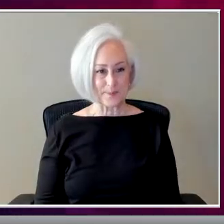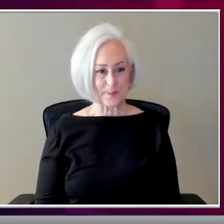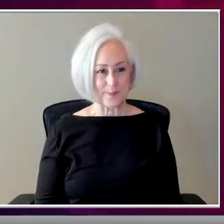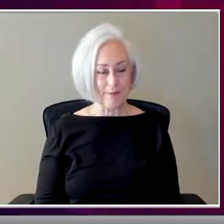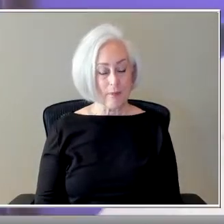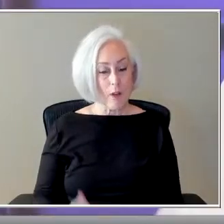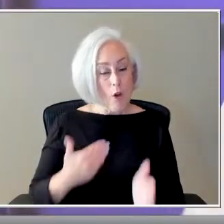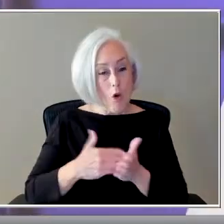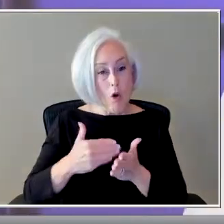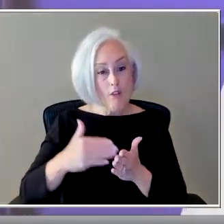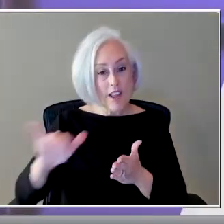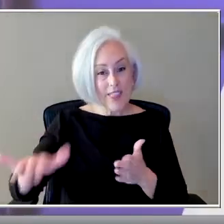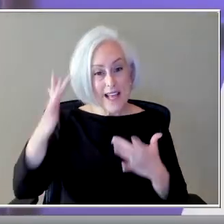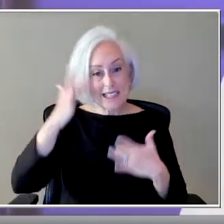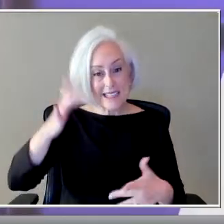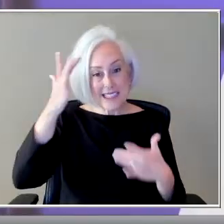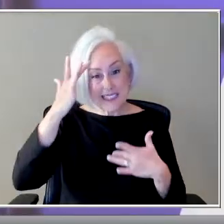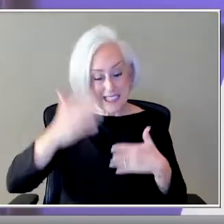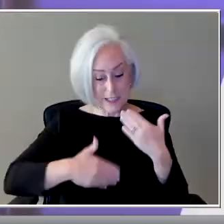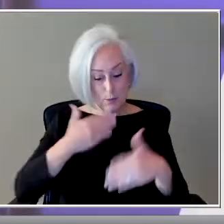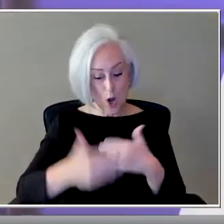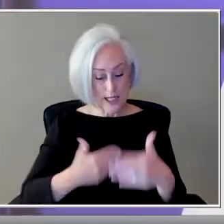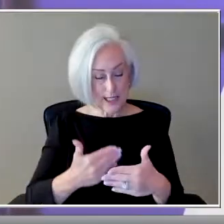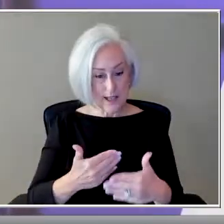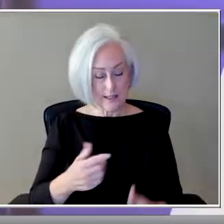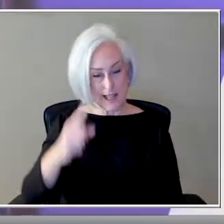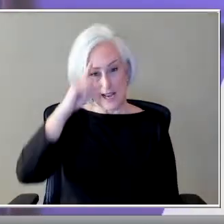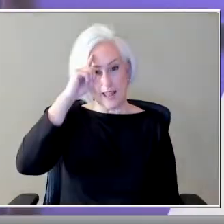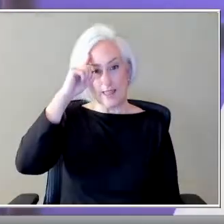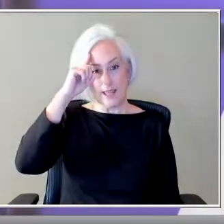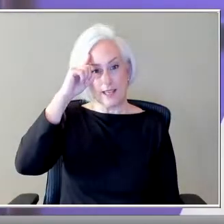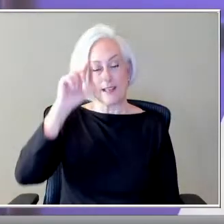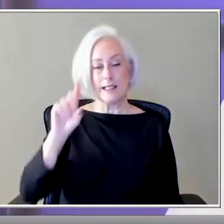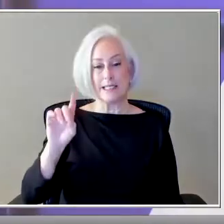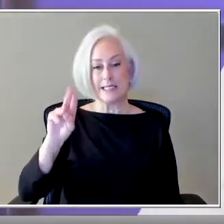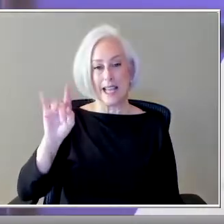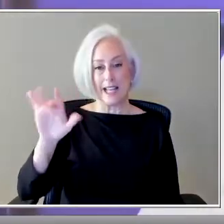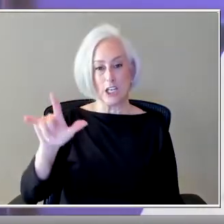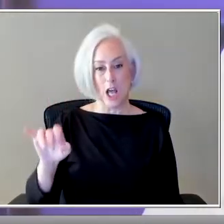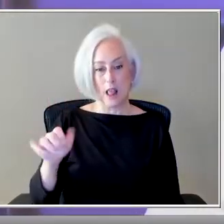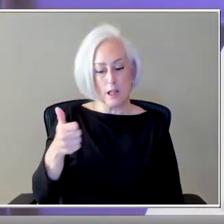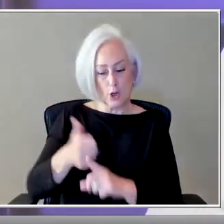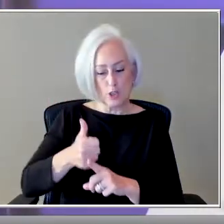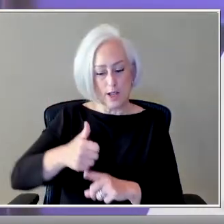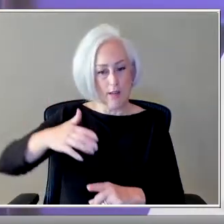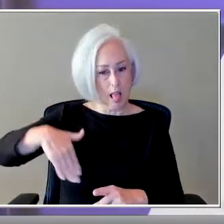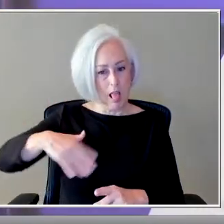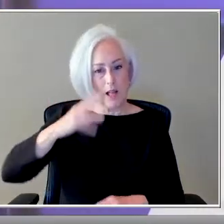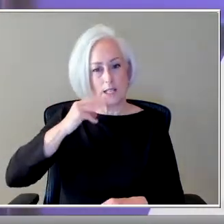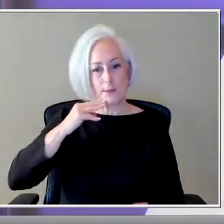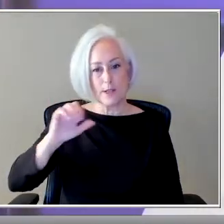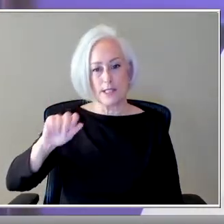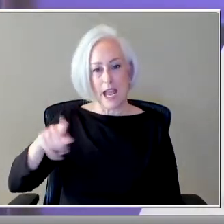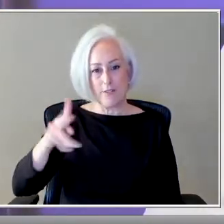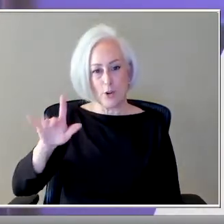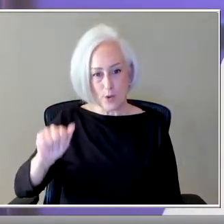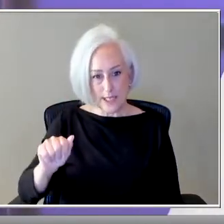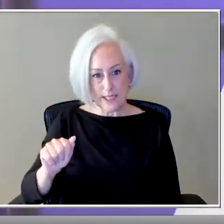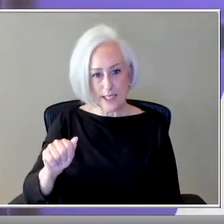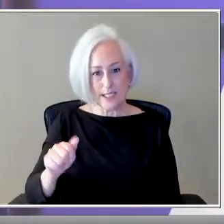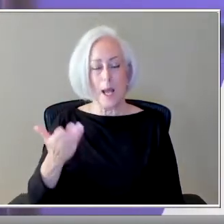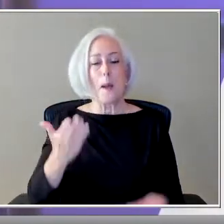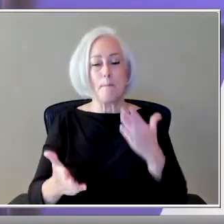this disease process, and I think Danielle, if she hadn't gone through the apheresis, the delivery could have happened much earlier,